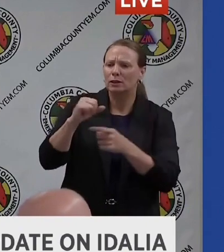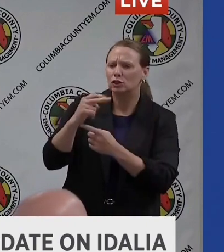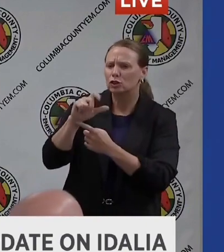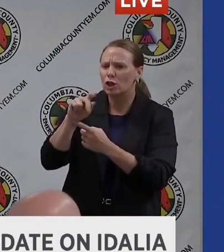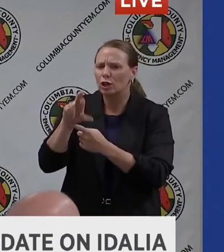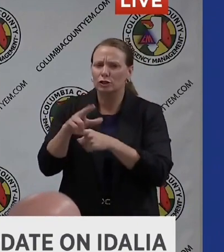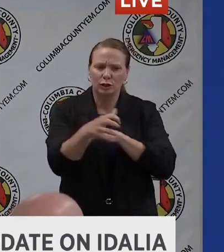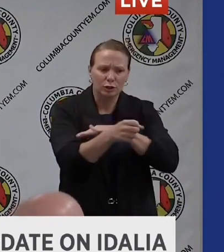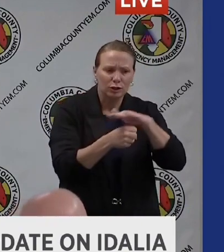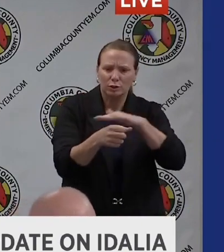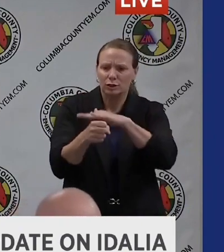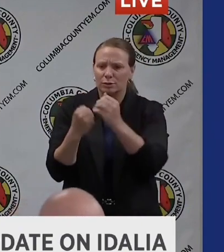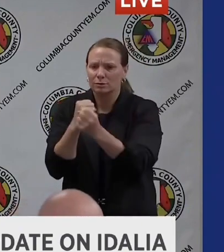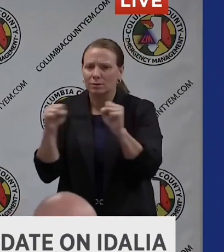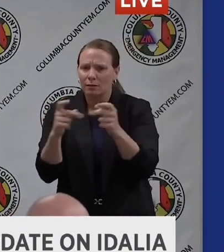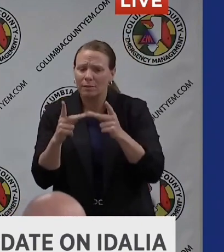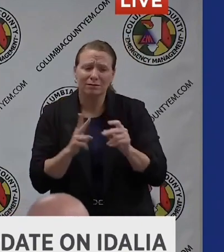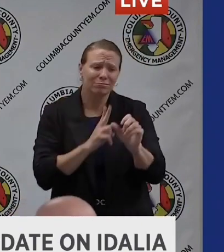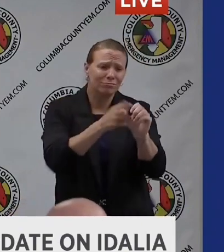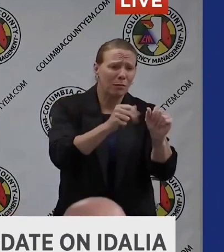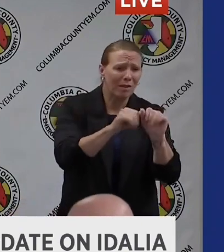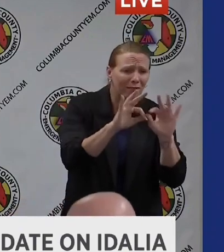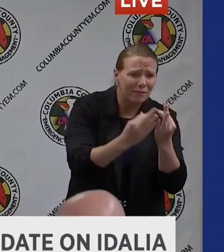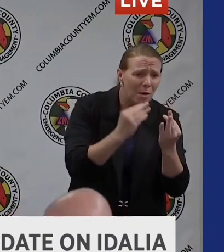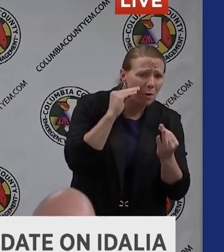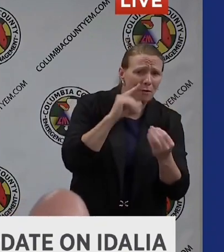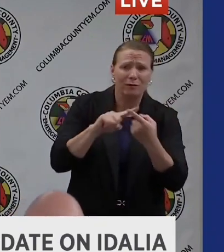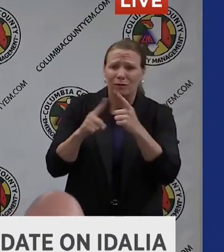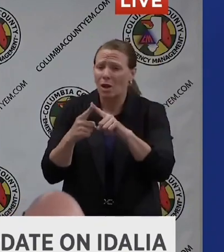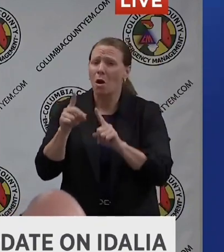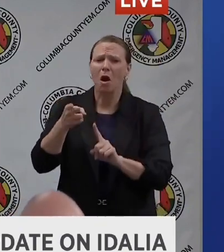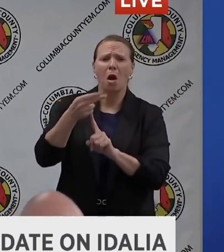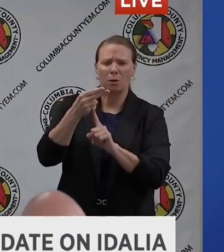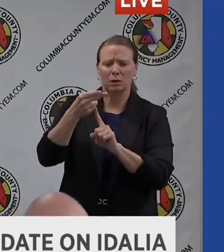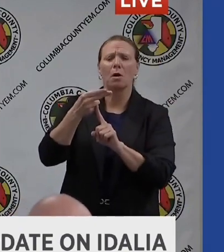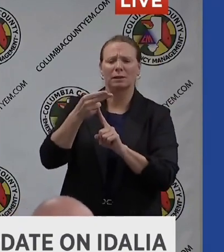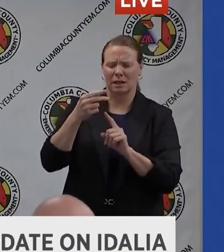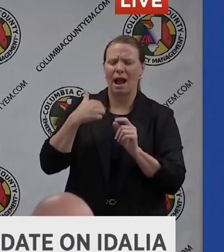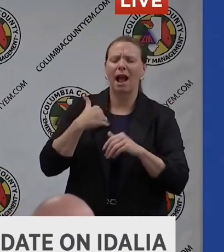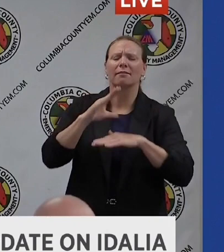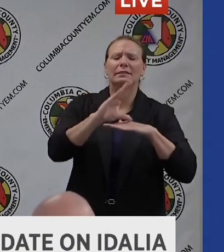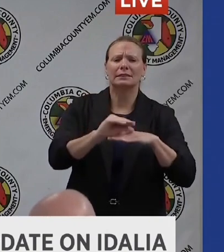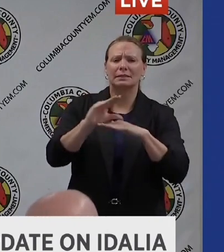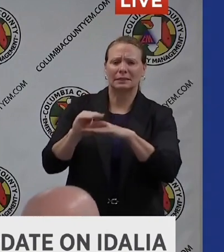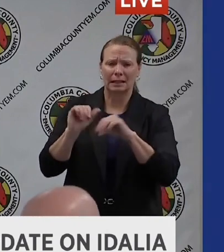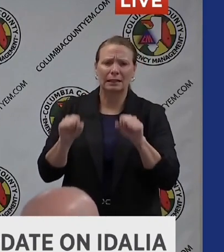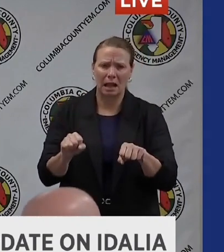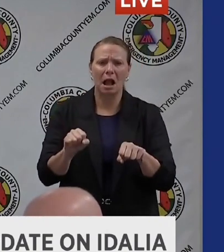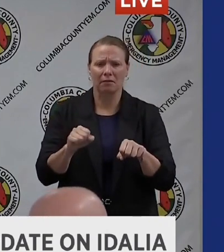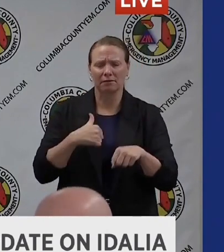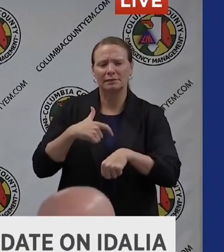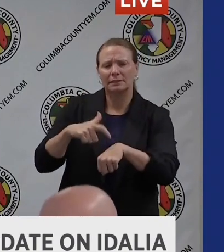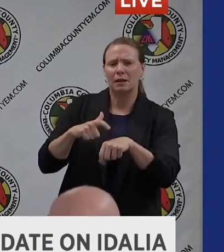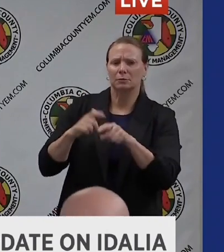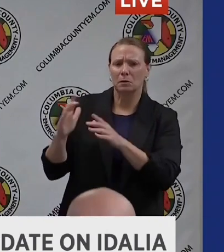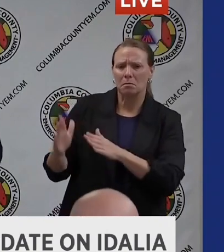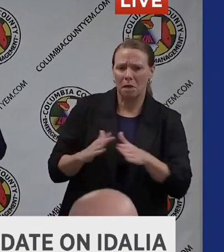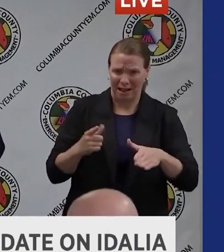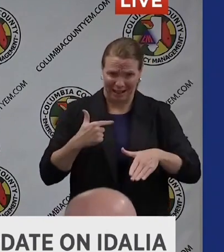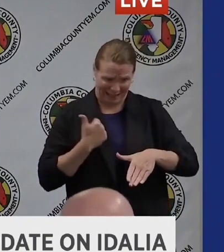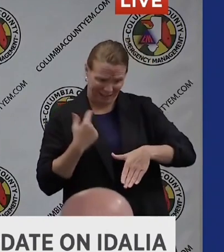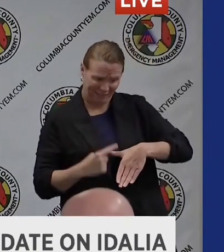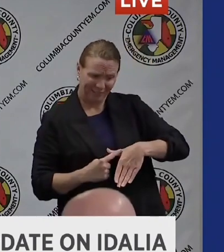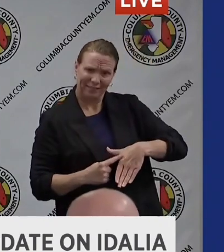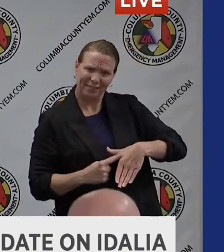with friends, family. I know there's deals on hotels. You still have time to do that if you're in this Big Bend area, but time is running